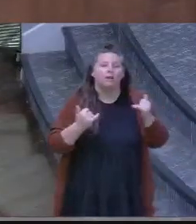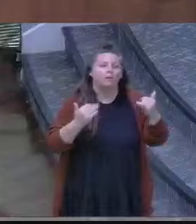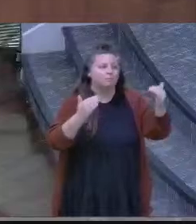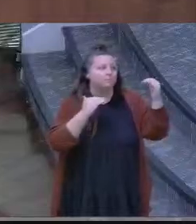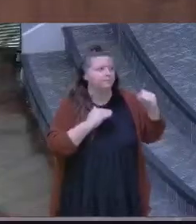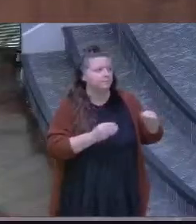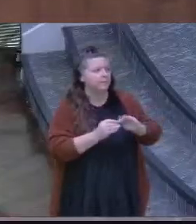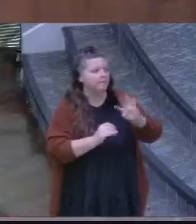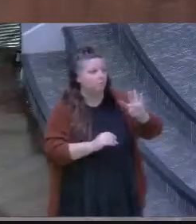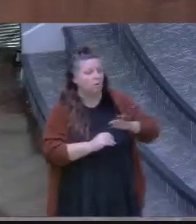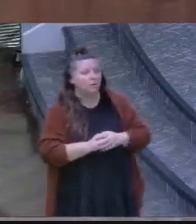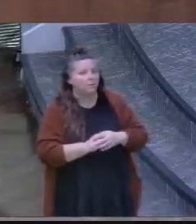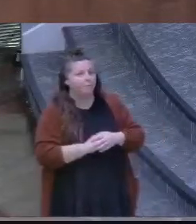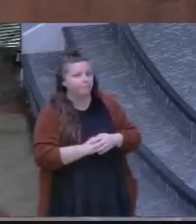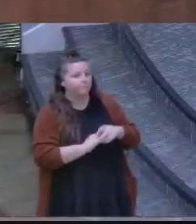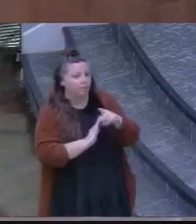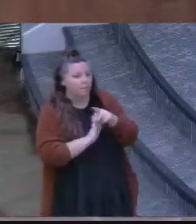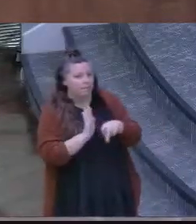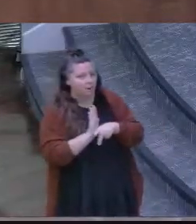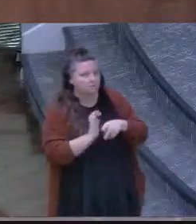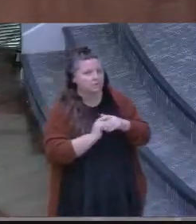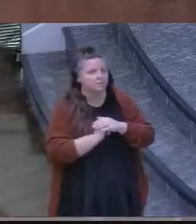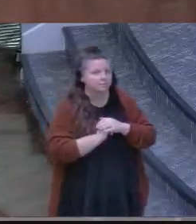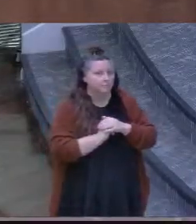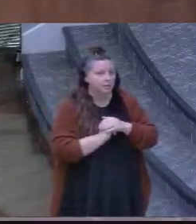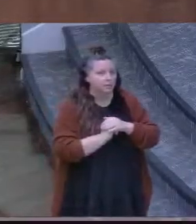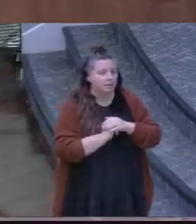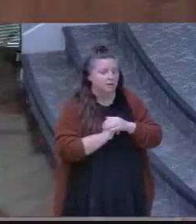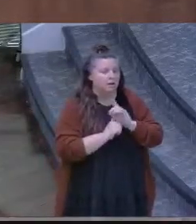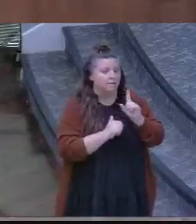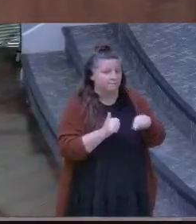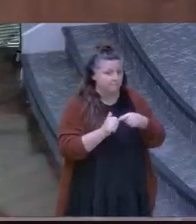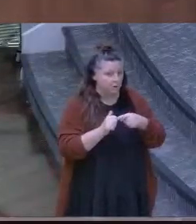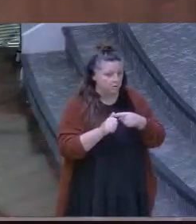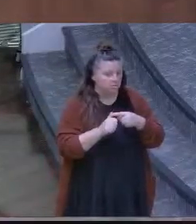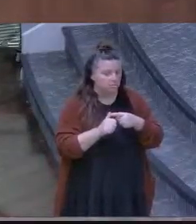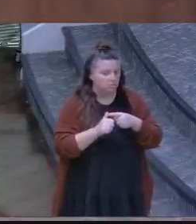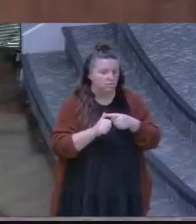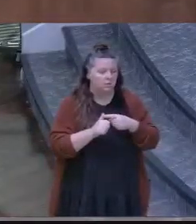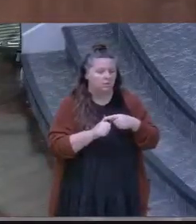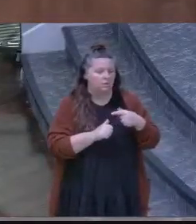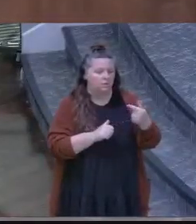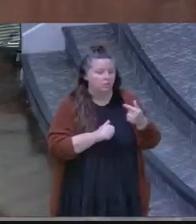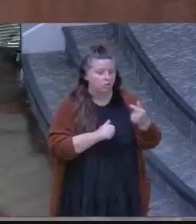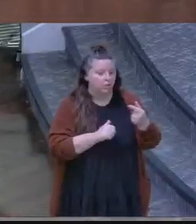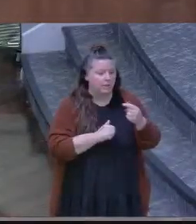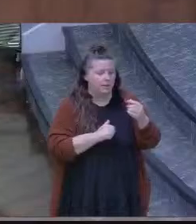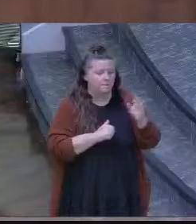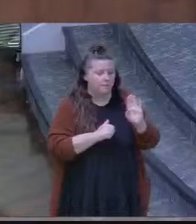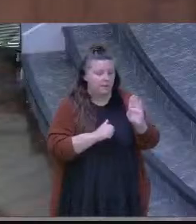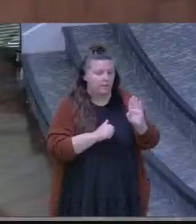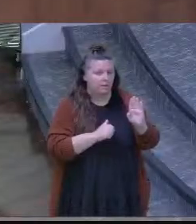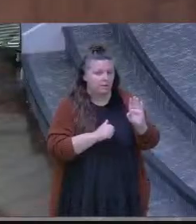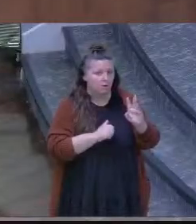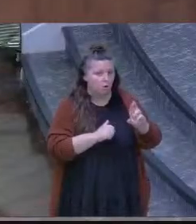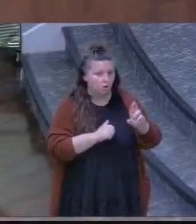4, policy. First on the list is policy GBRH, professional